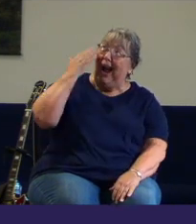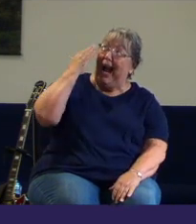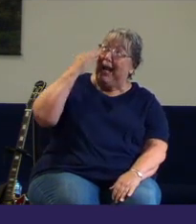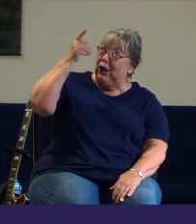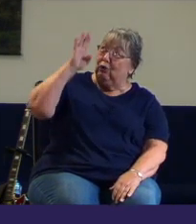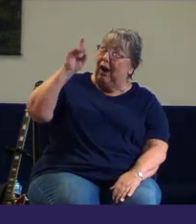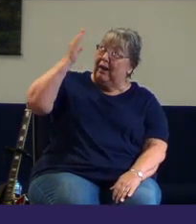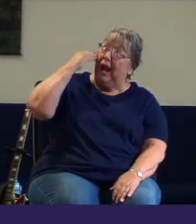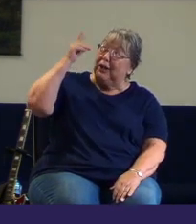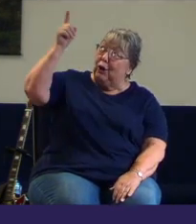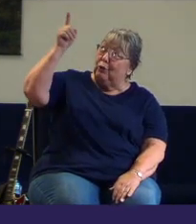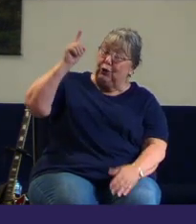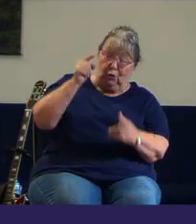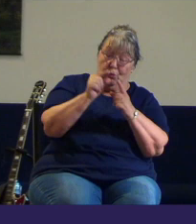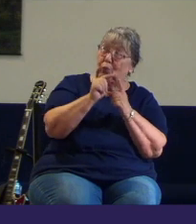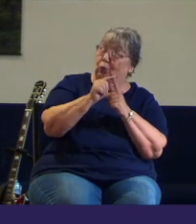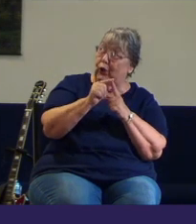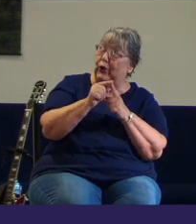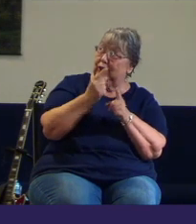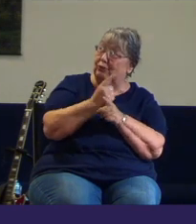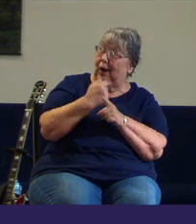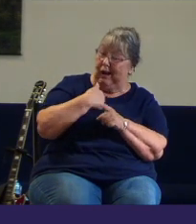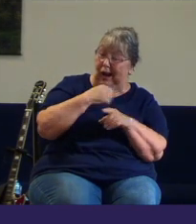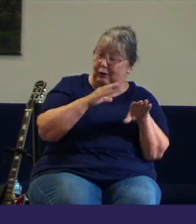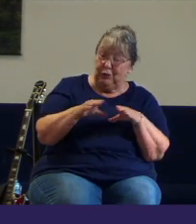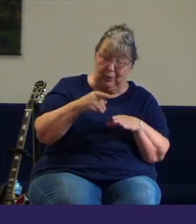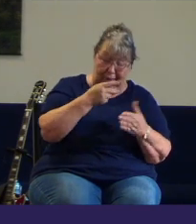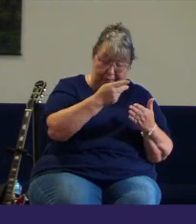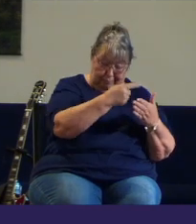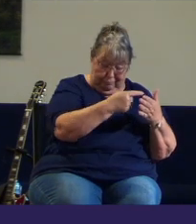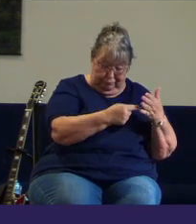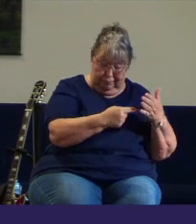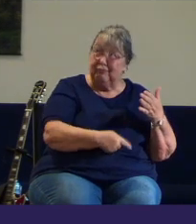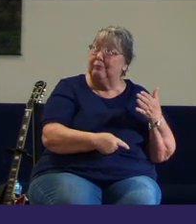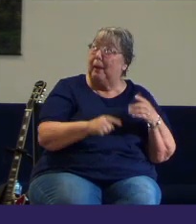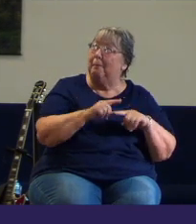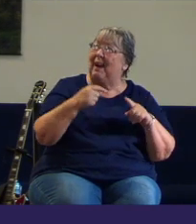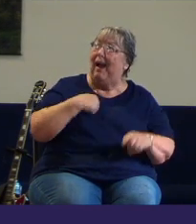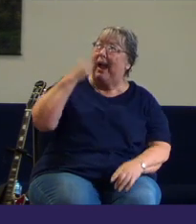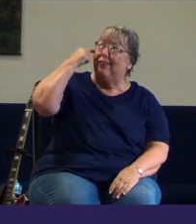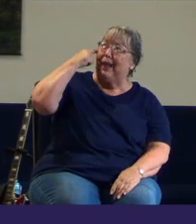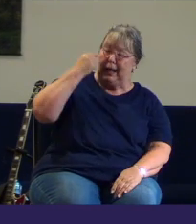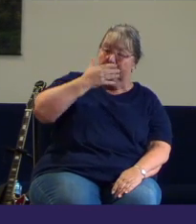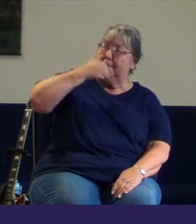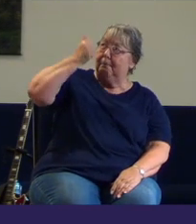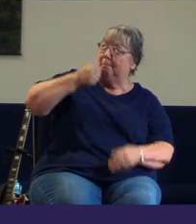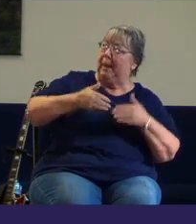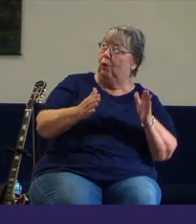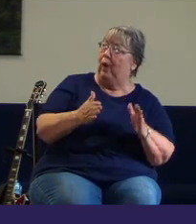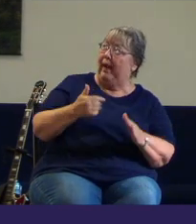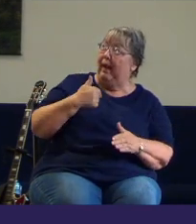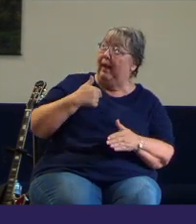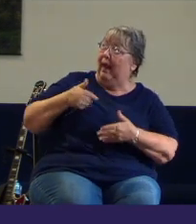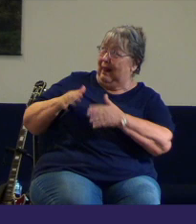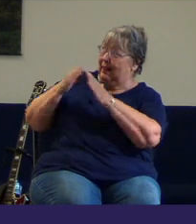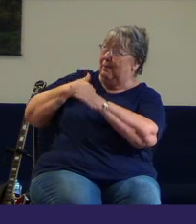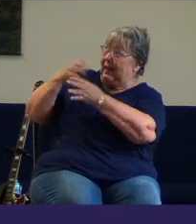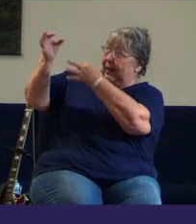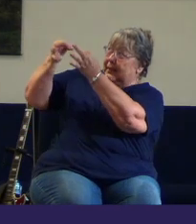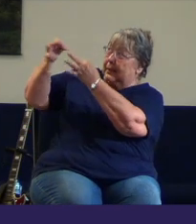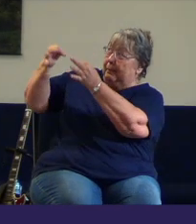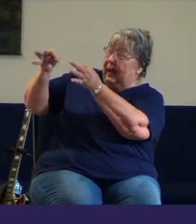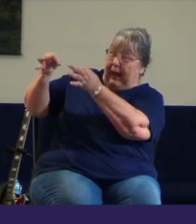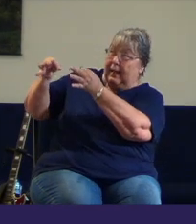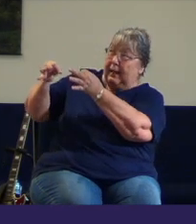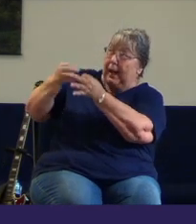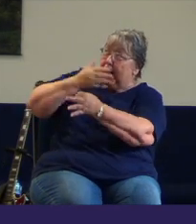I know that you say in your word that I need to do it this way, but God, I think there's a better way. Let me explain to you, God, there's better way, God. There's a